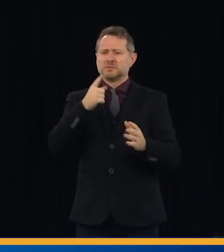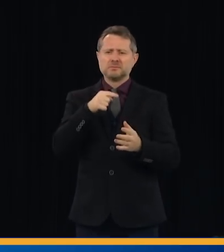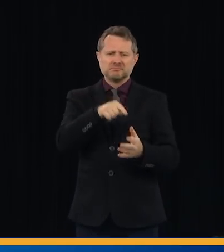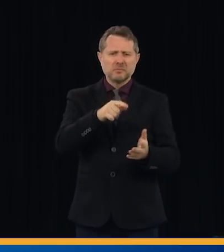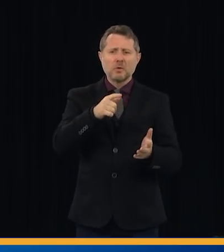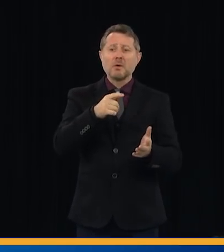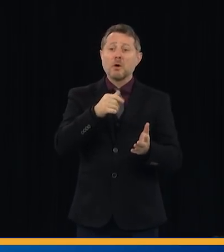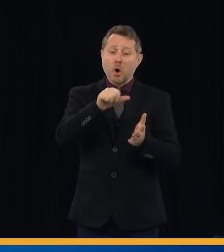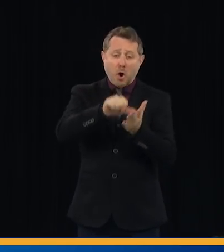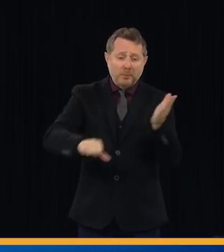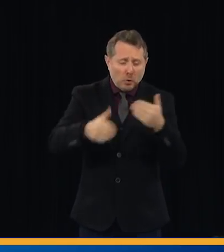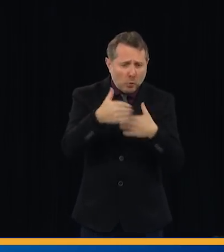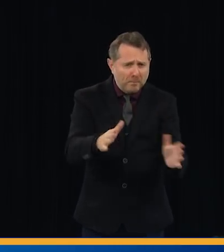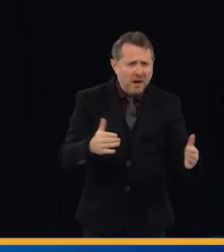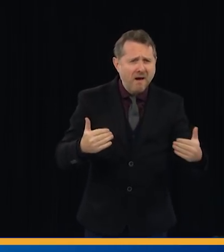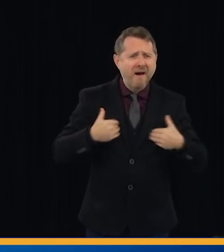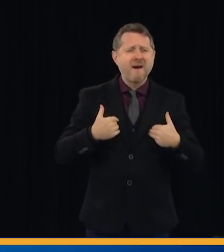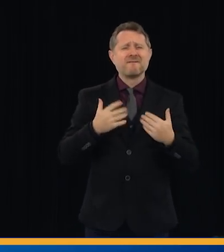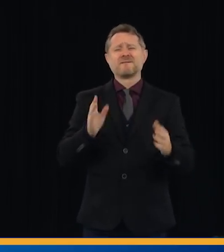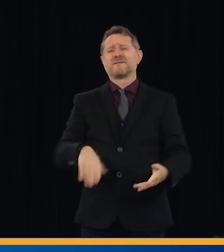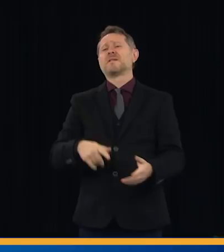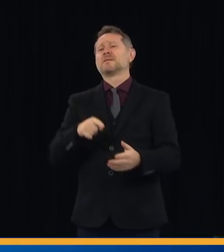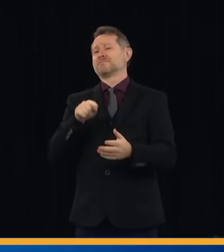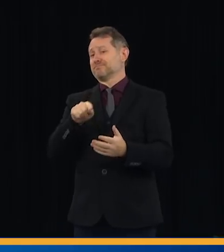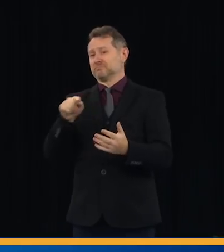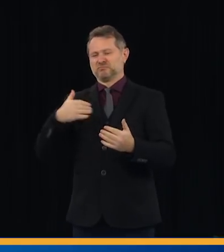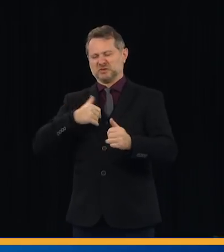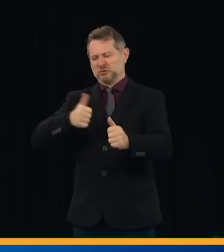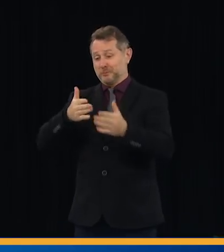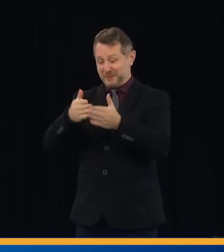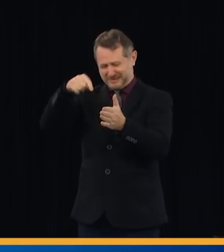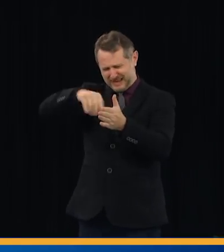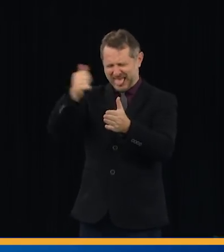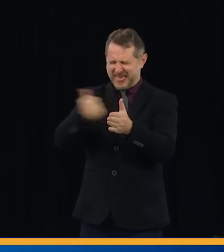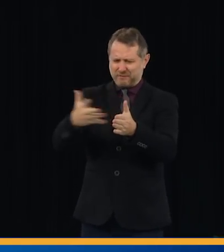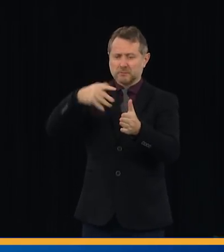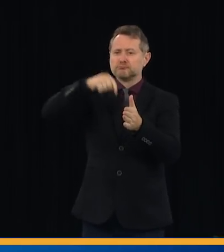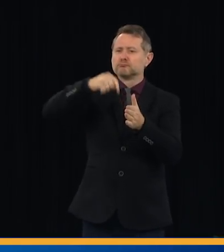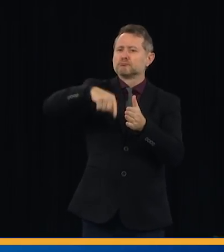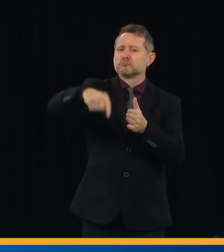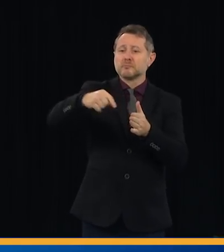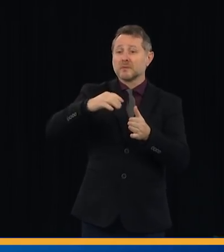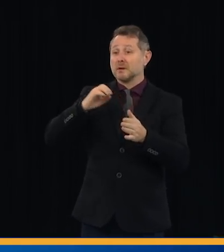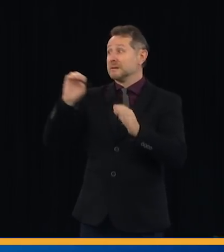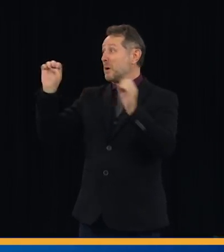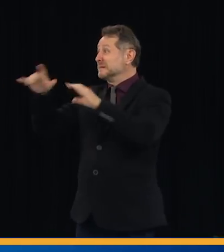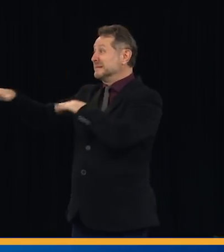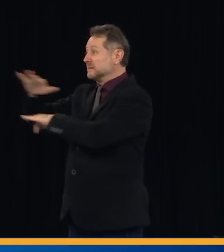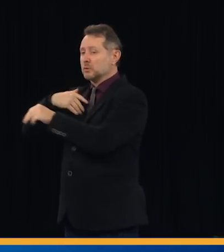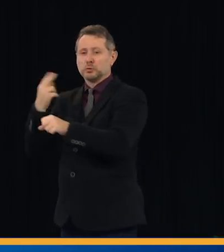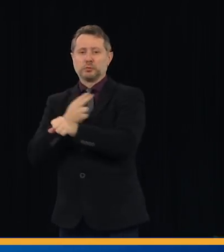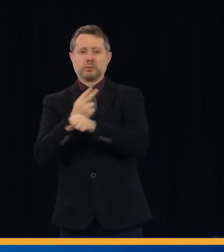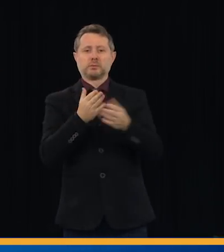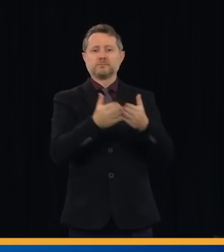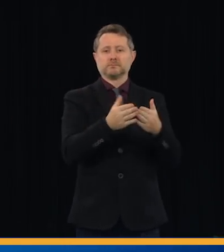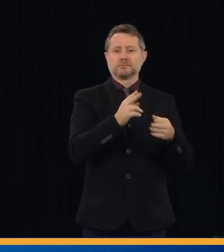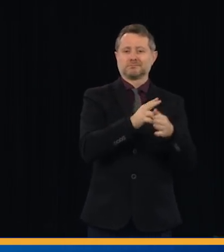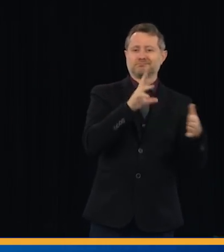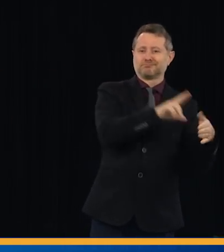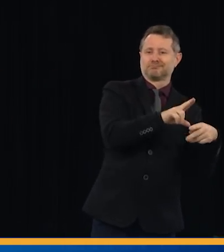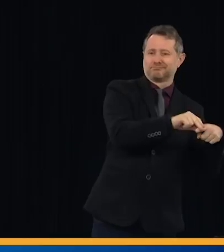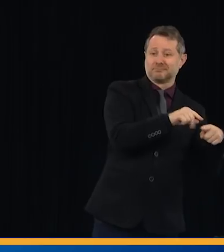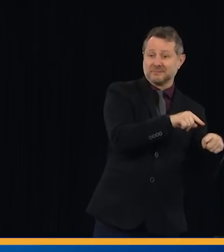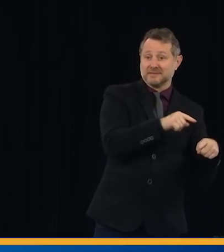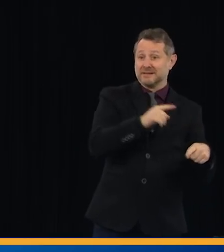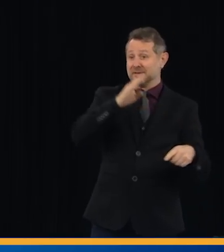rooms, et cetera. We'll use this to backfill and take pressure off a hospital. So a hospital can